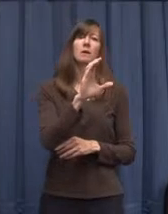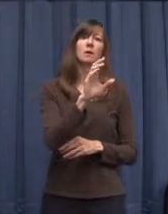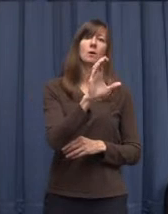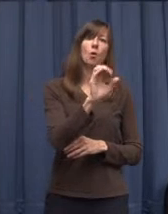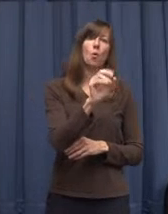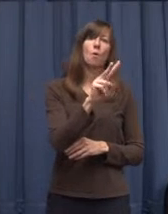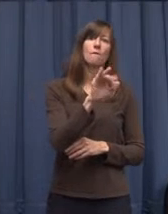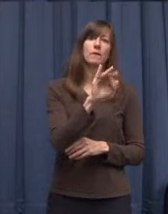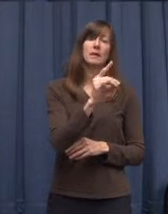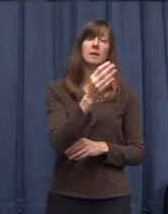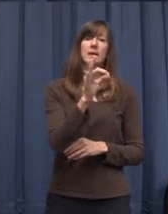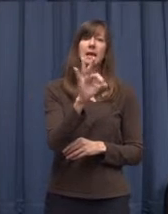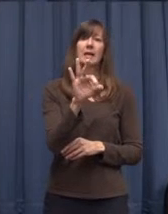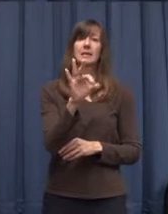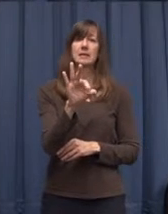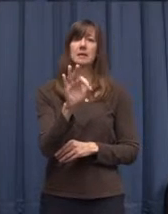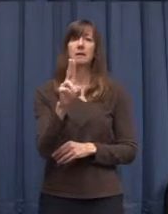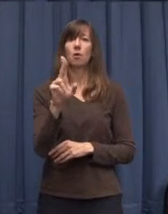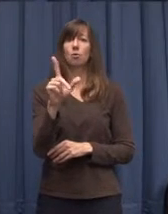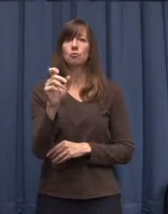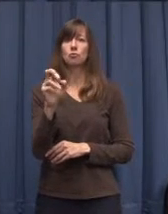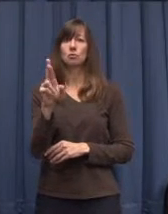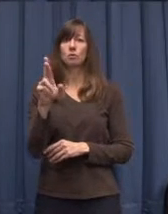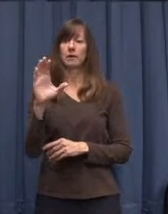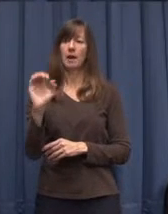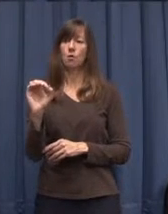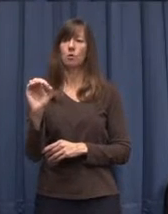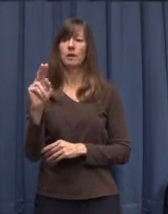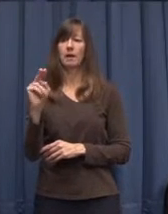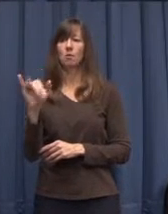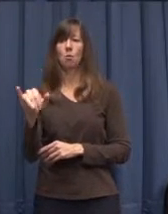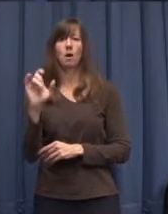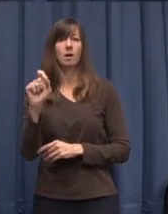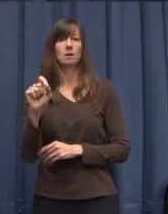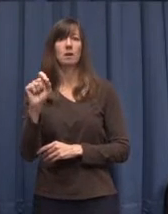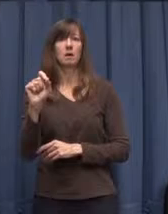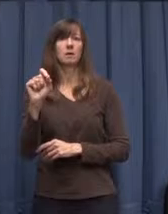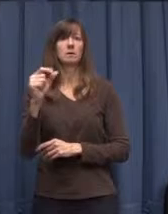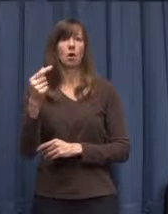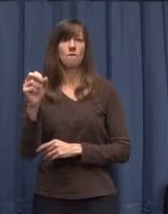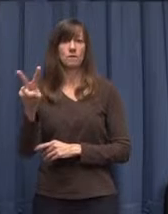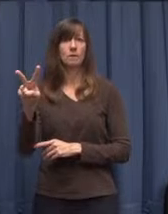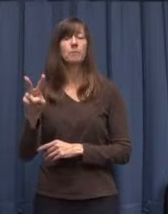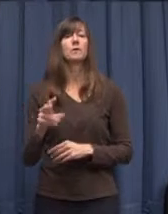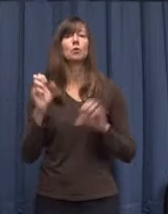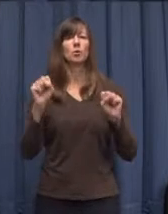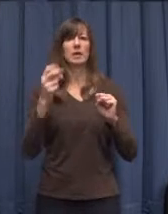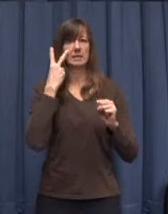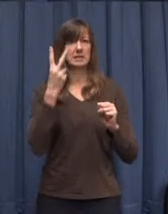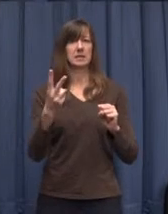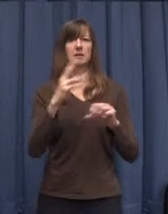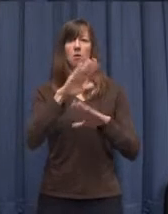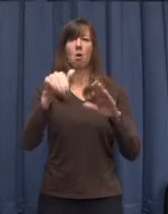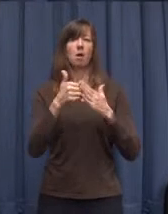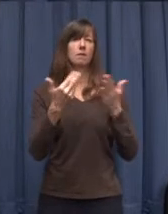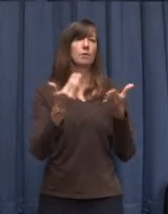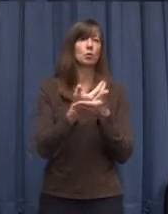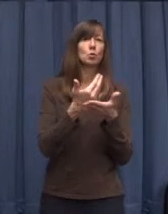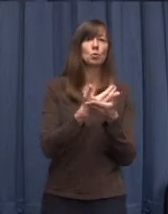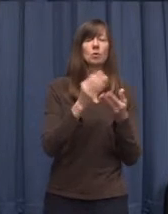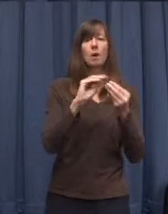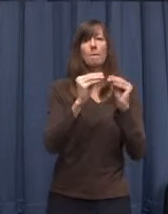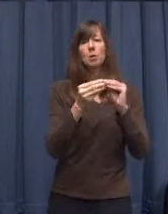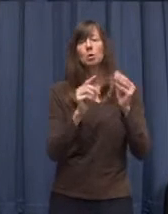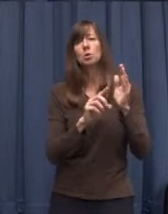covid19.ulstercountyny.gov. That's where you can see town level data. You can see the historical trends. We want to make sure that you have all the information so you can make the